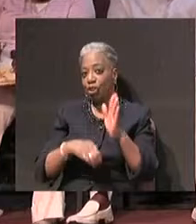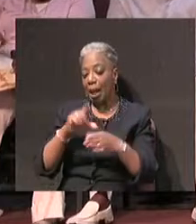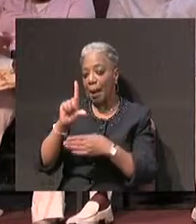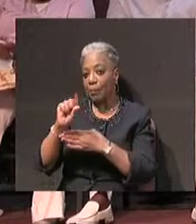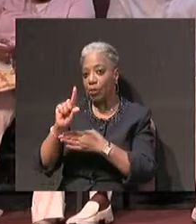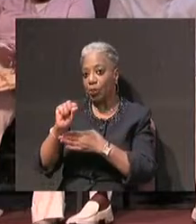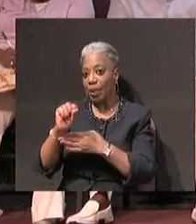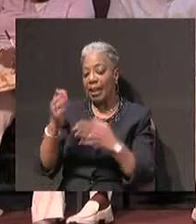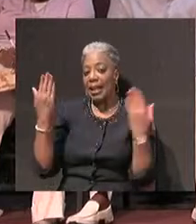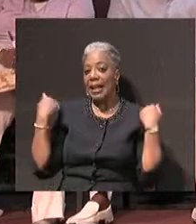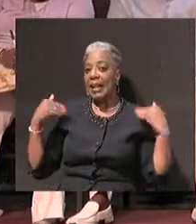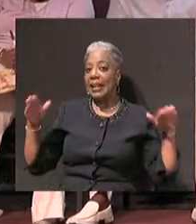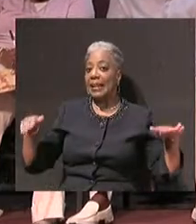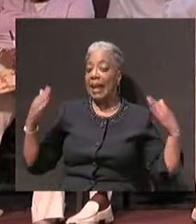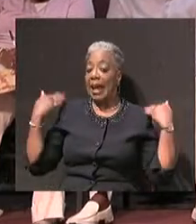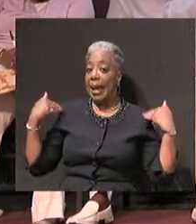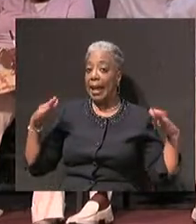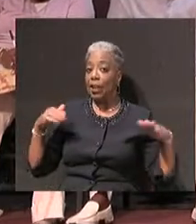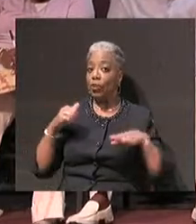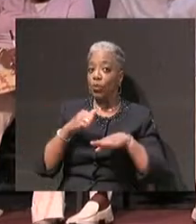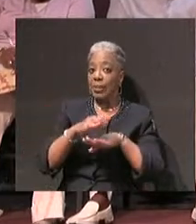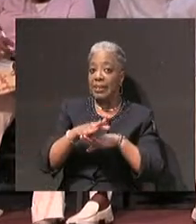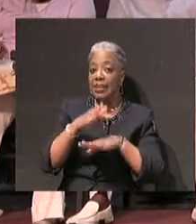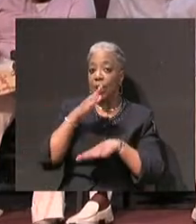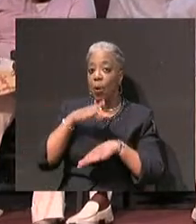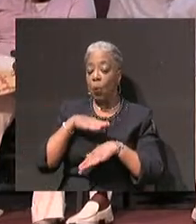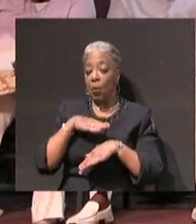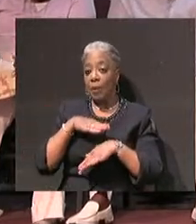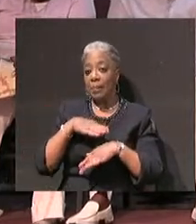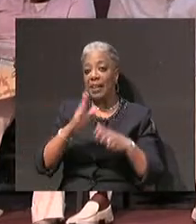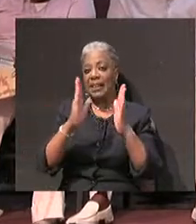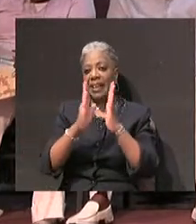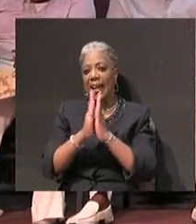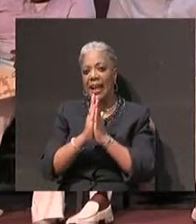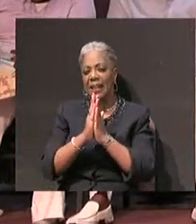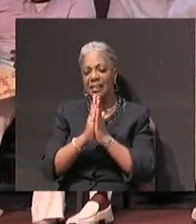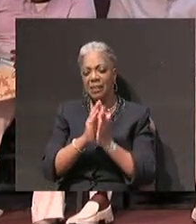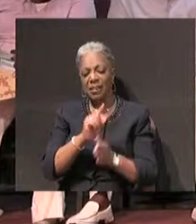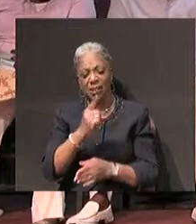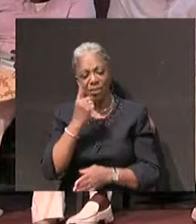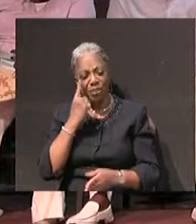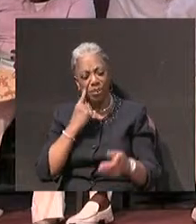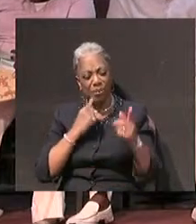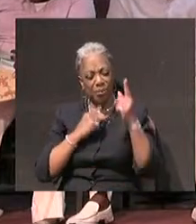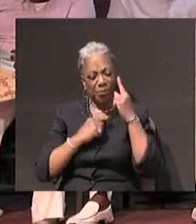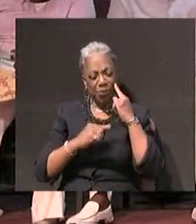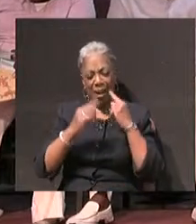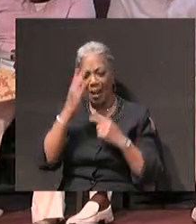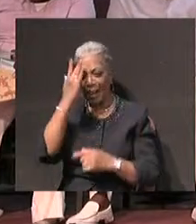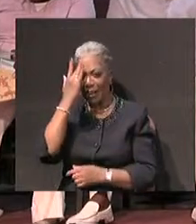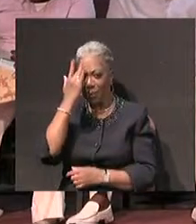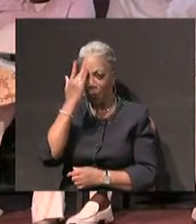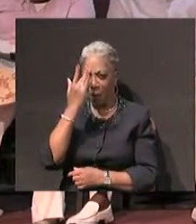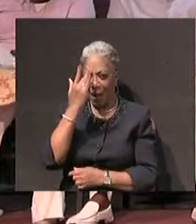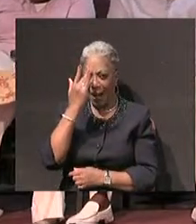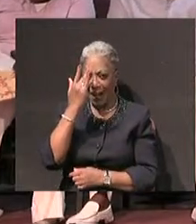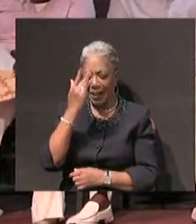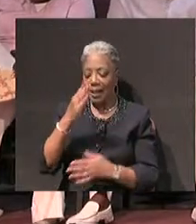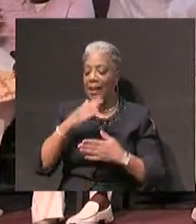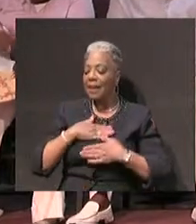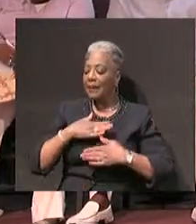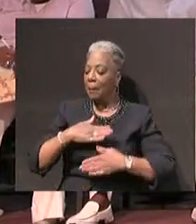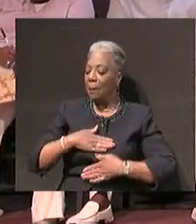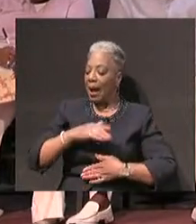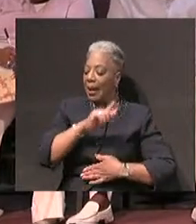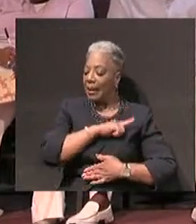Mary, "Woman, why are you crying?" Mary answered, "They took away the body of my Lord. I don't know where they put him." When